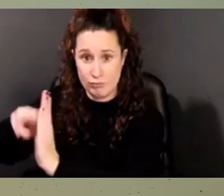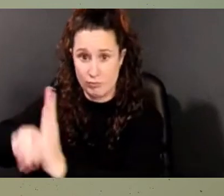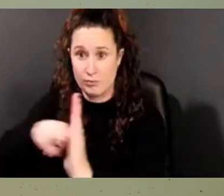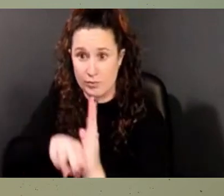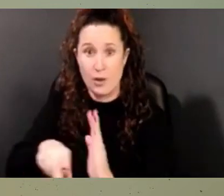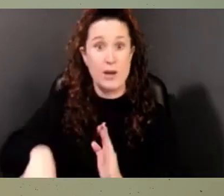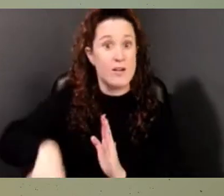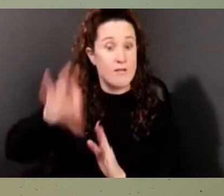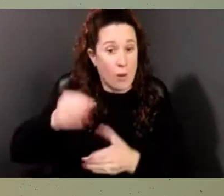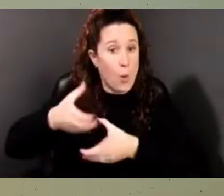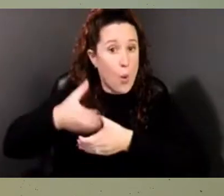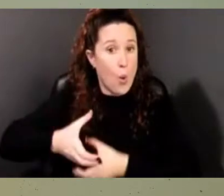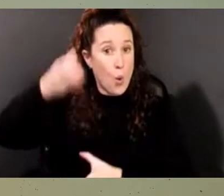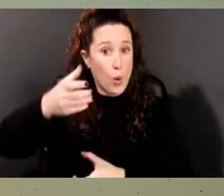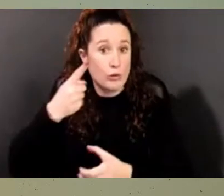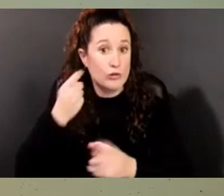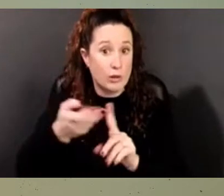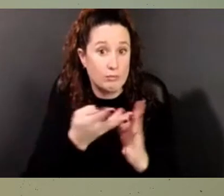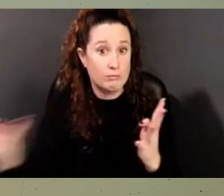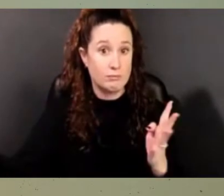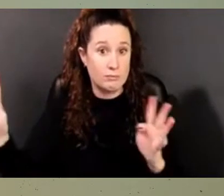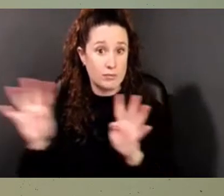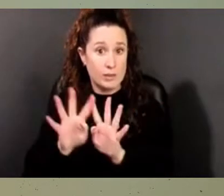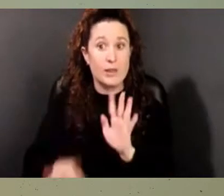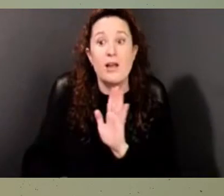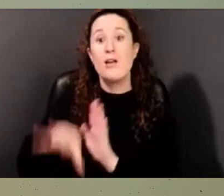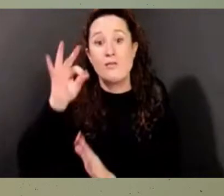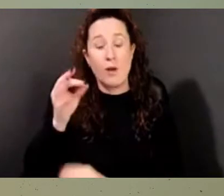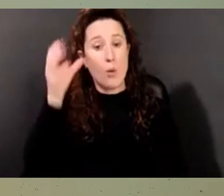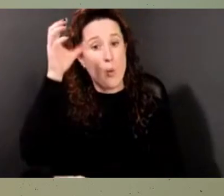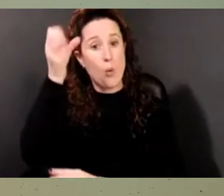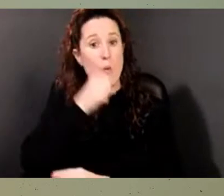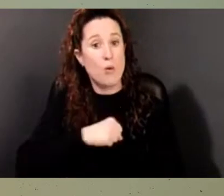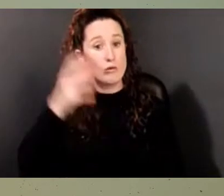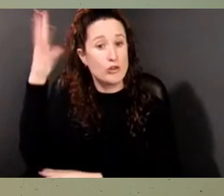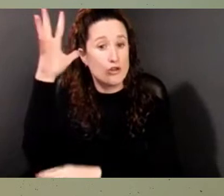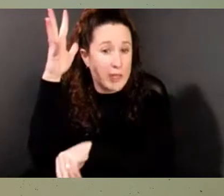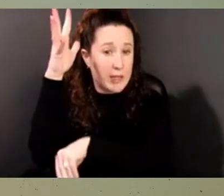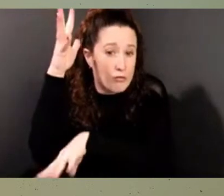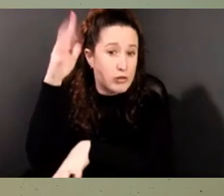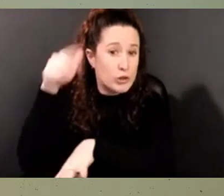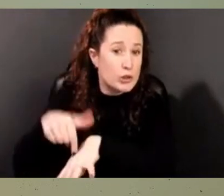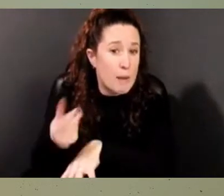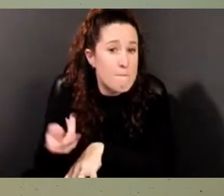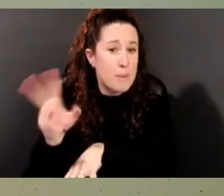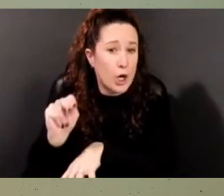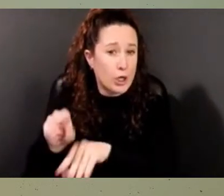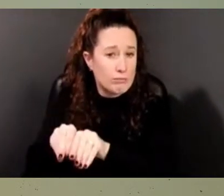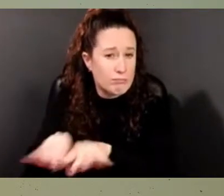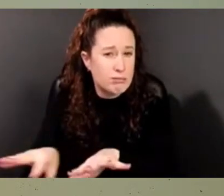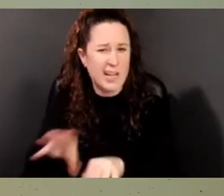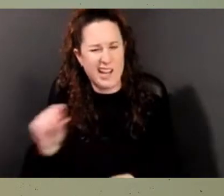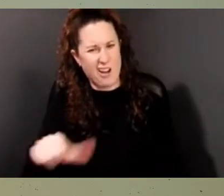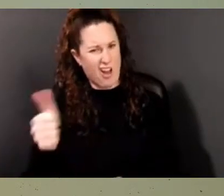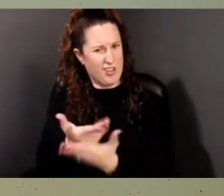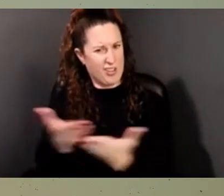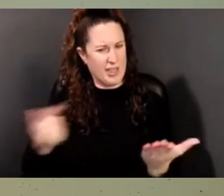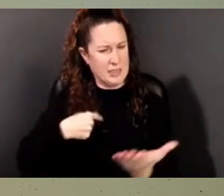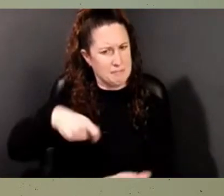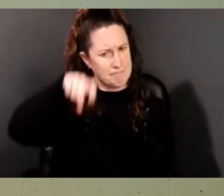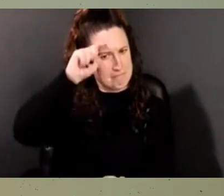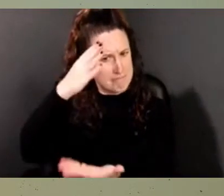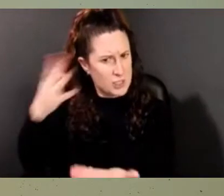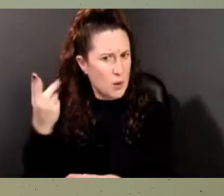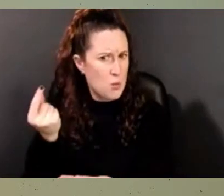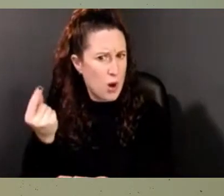holes, burnt tree roots, and unknown anomalies. The grave shafts were oriented from